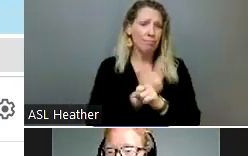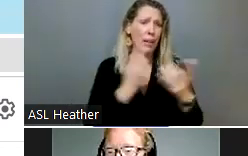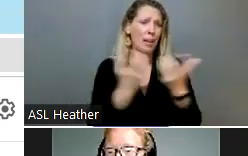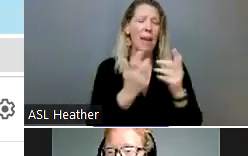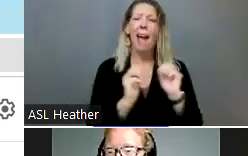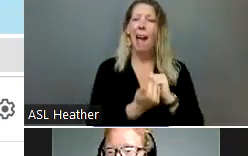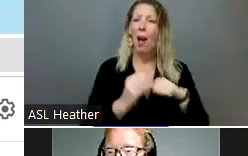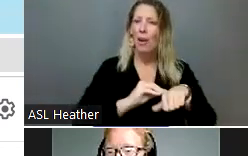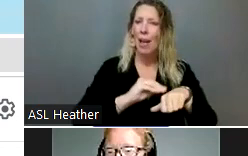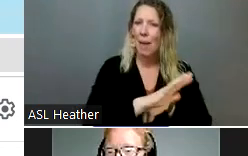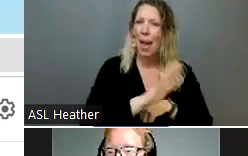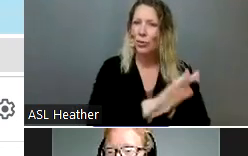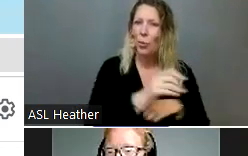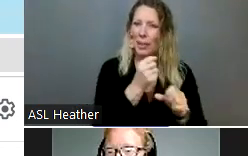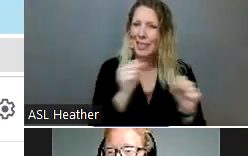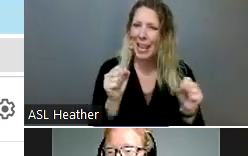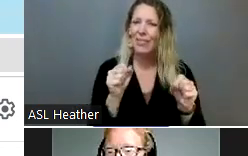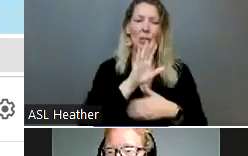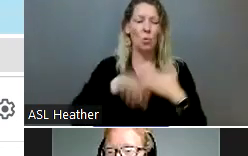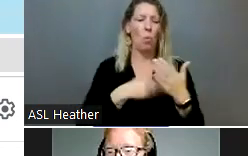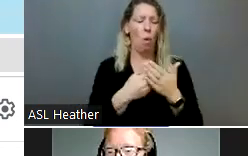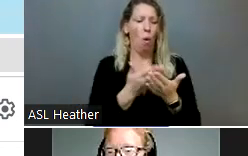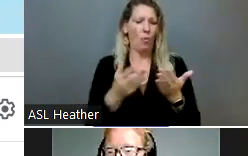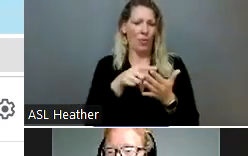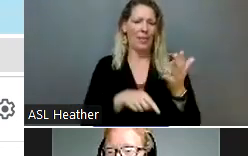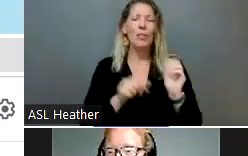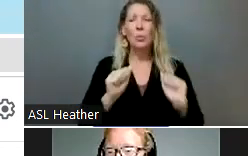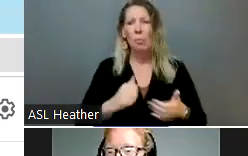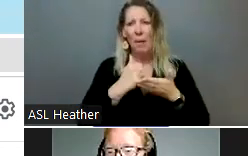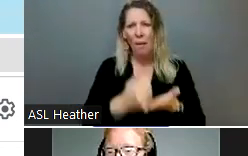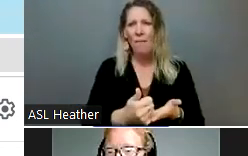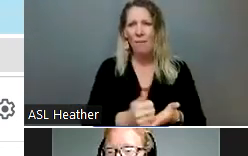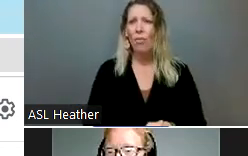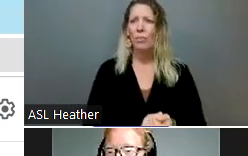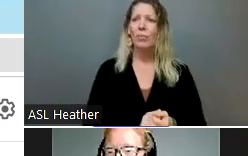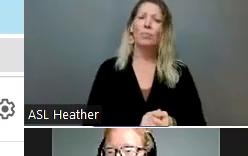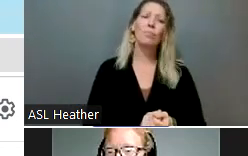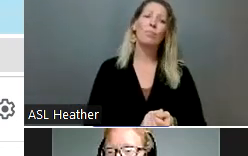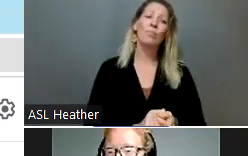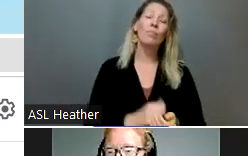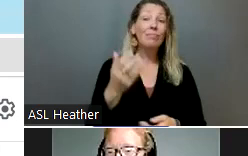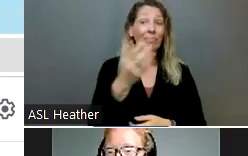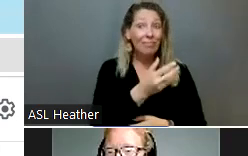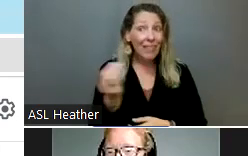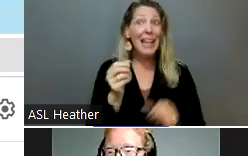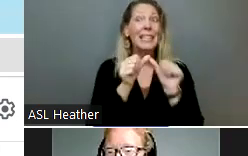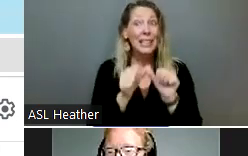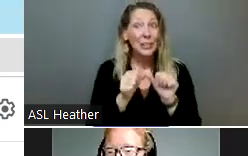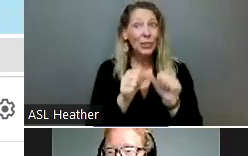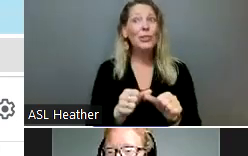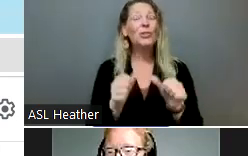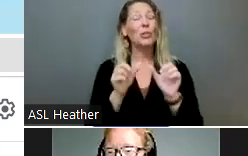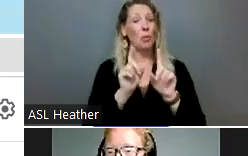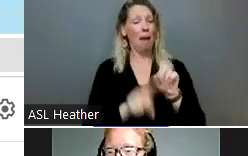going to impact your safety? All of those things can be really helpful. And then continue to ask about accommodations as you work